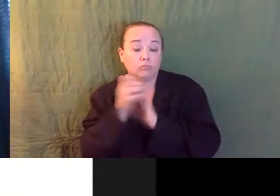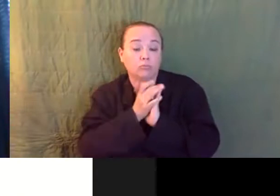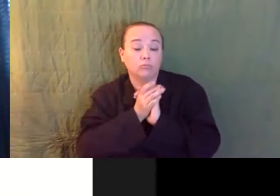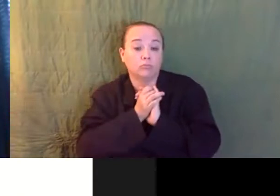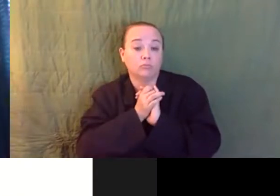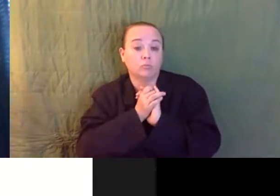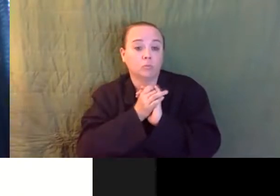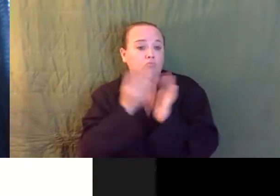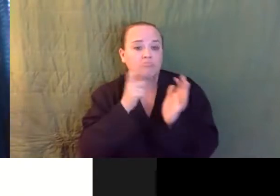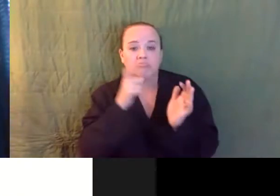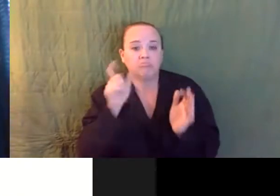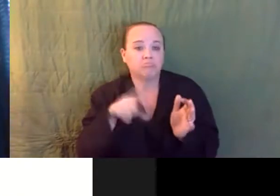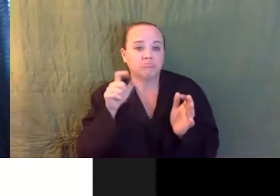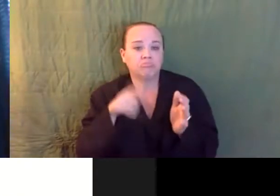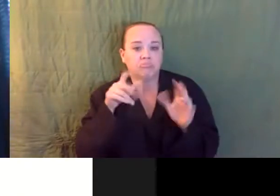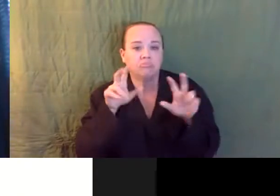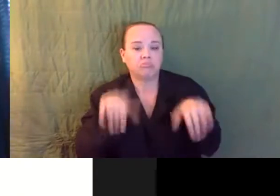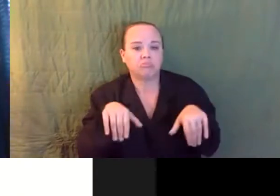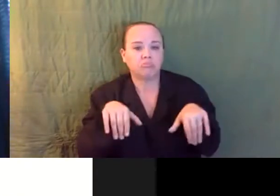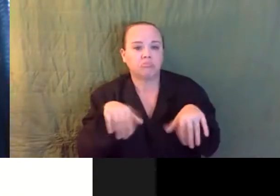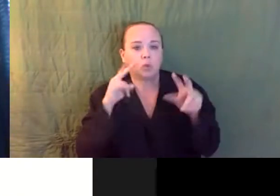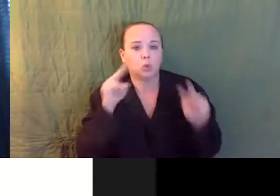We don't need to just sit here and look.